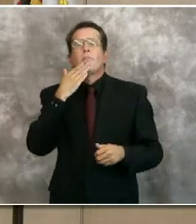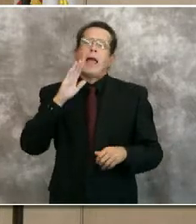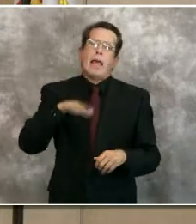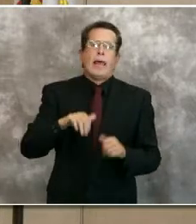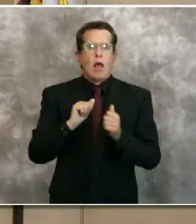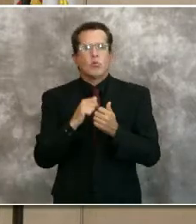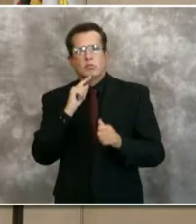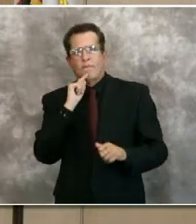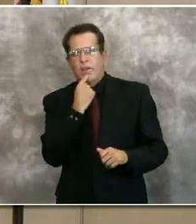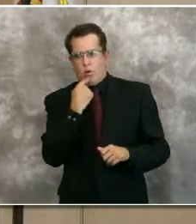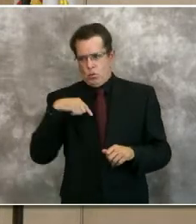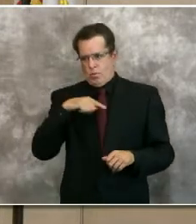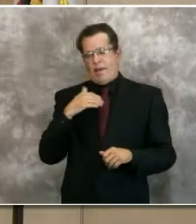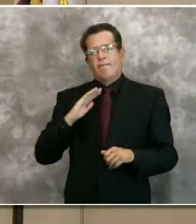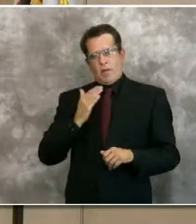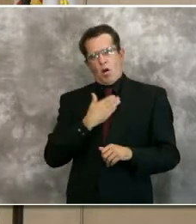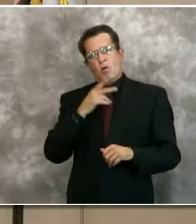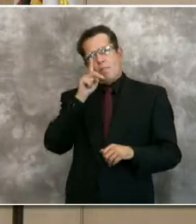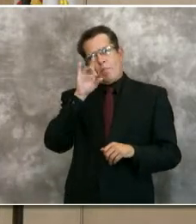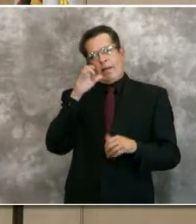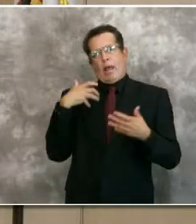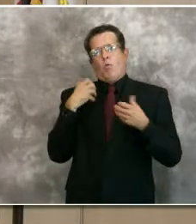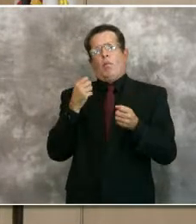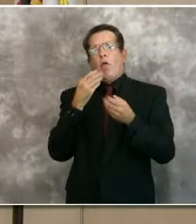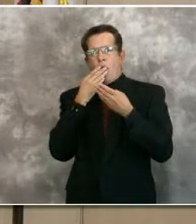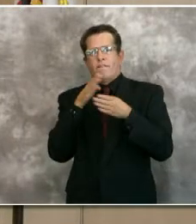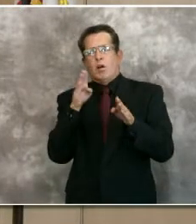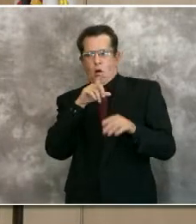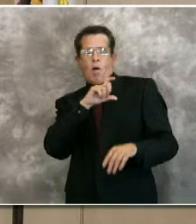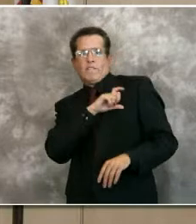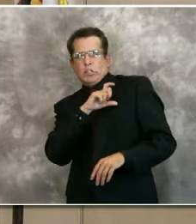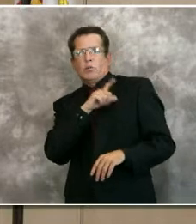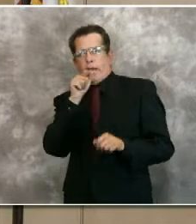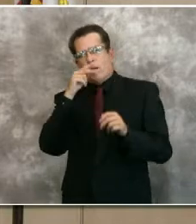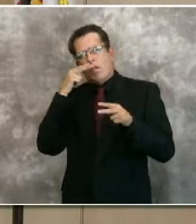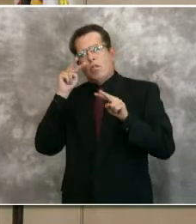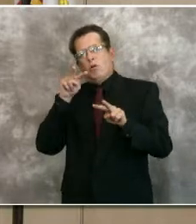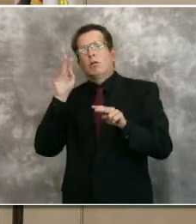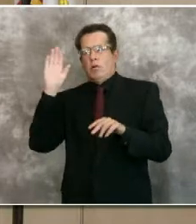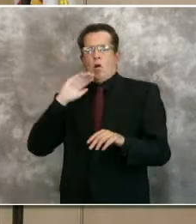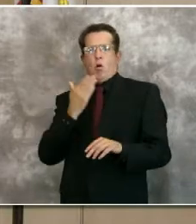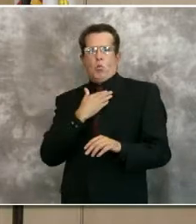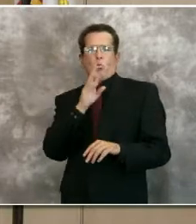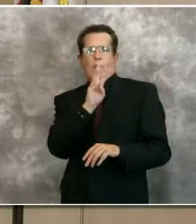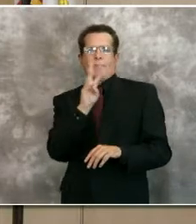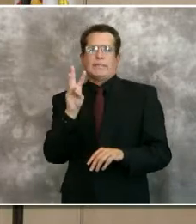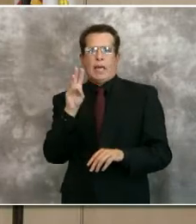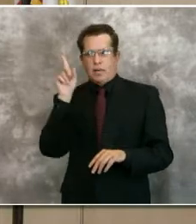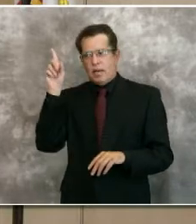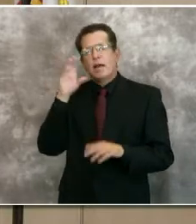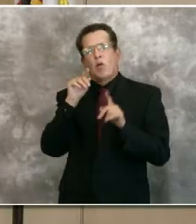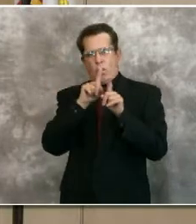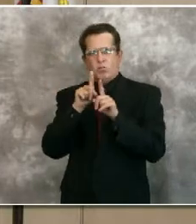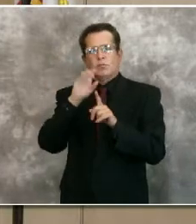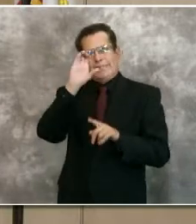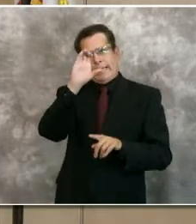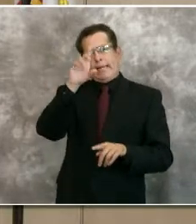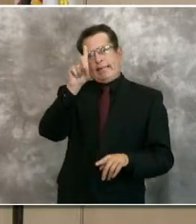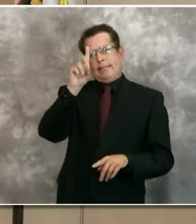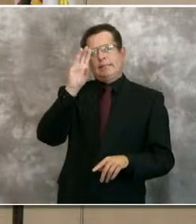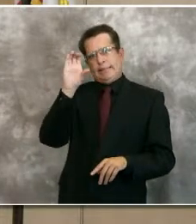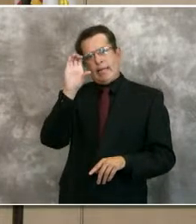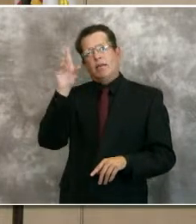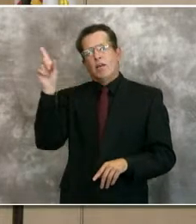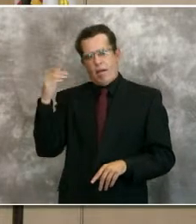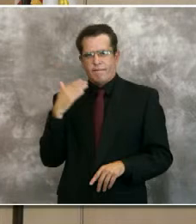health officer's order referring to the CDC guidance. So the bottom line is that employers